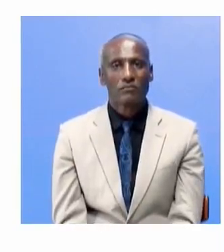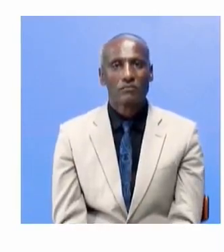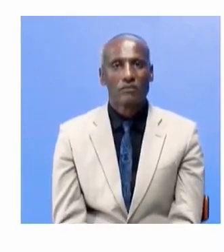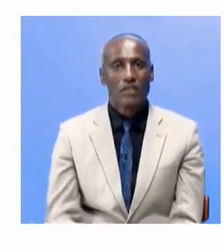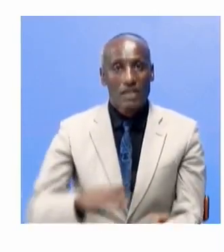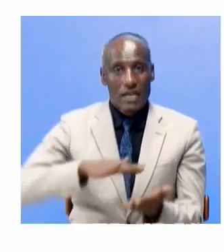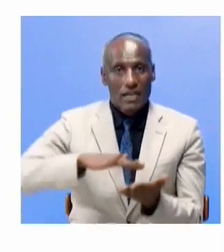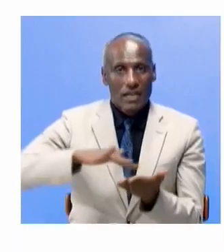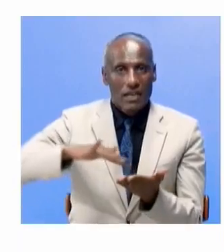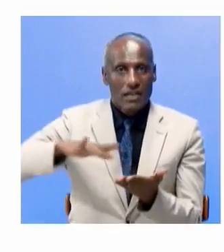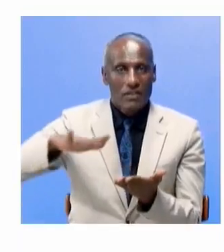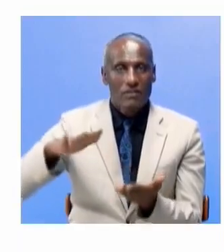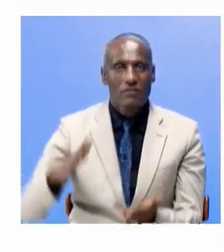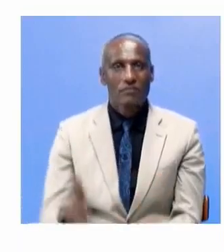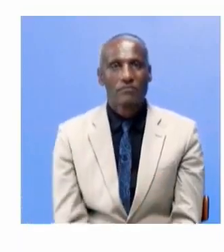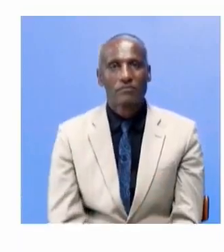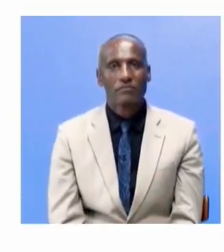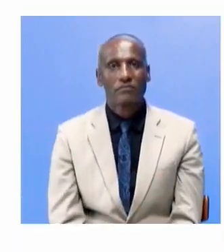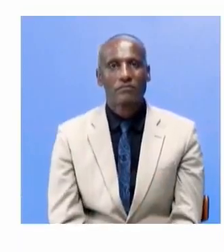read